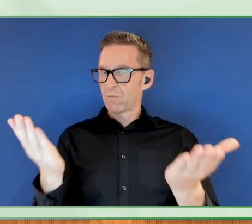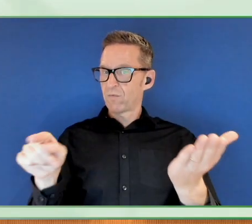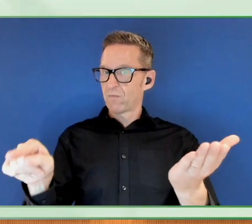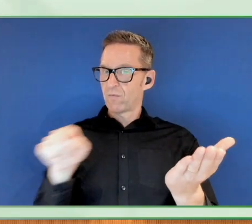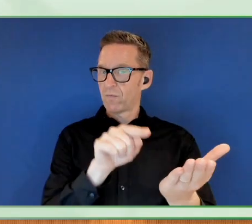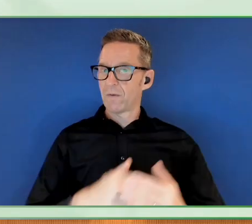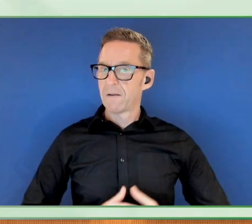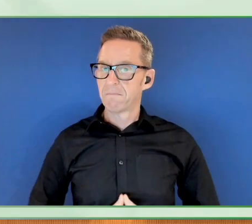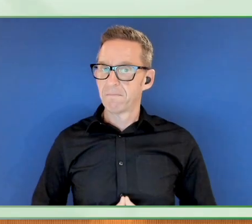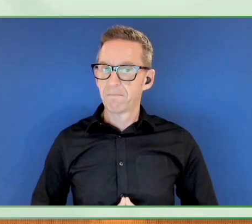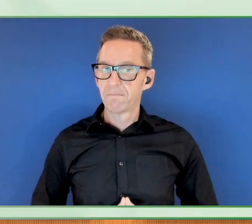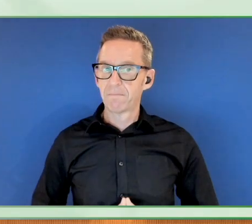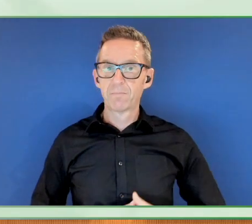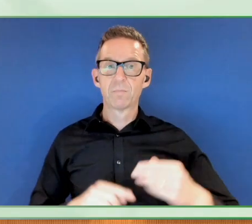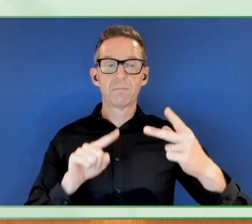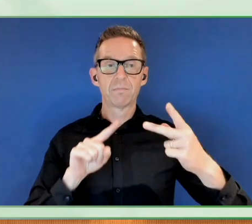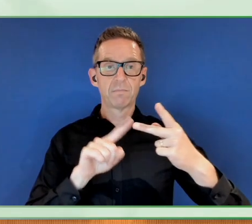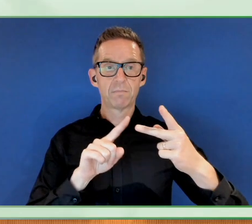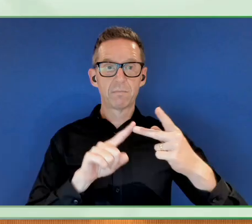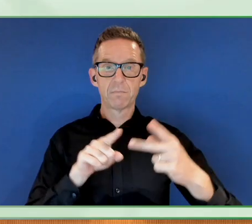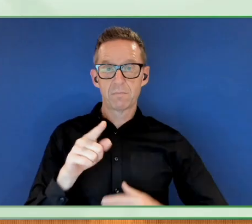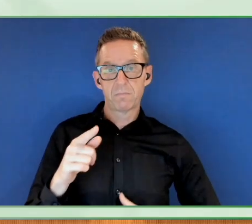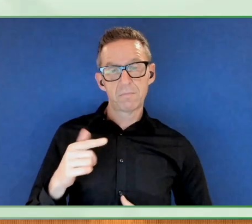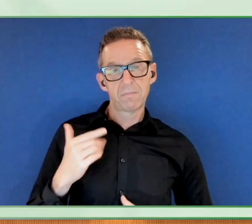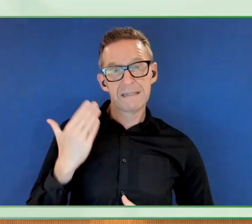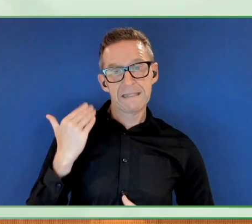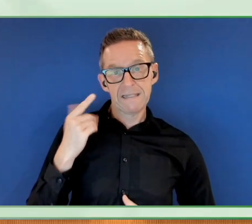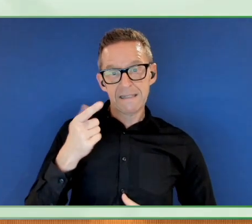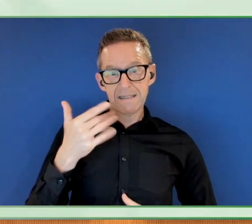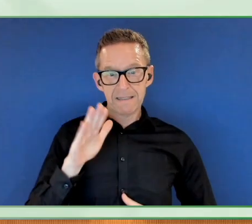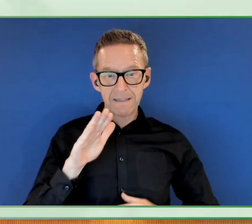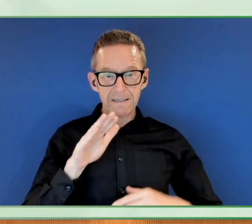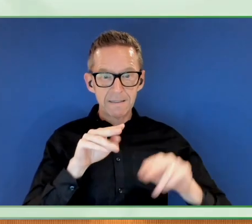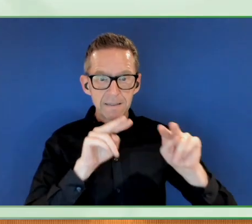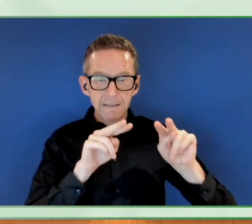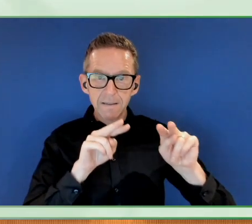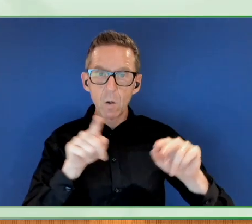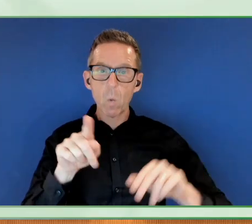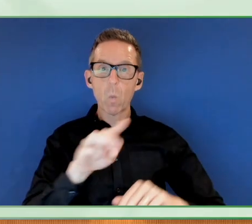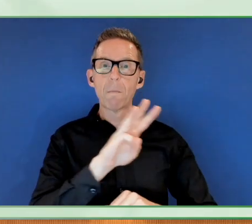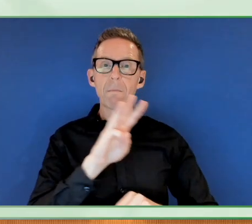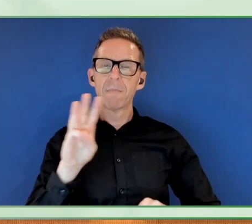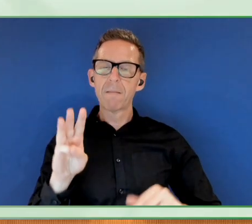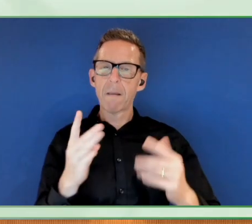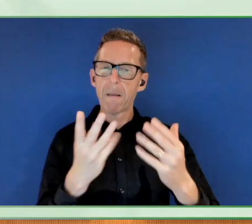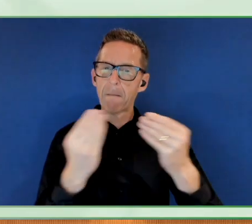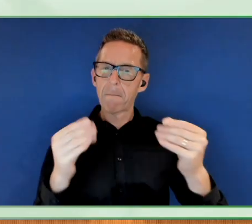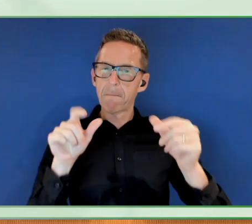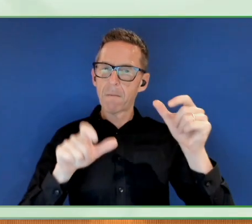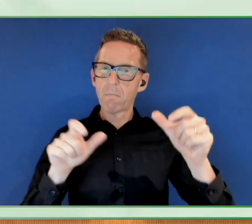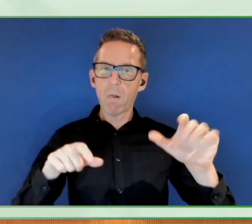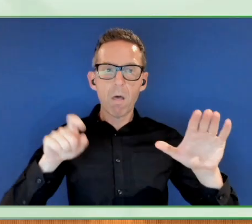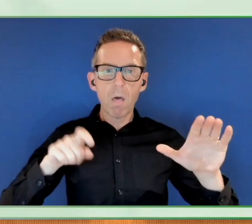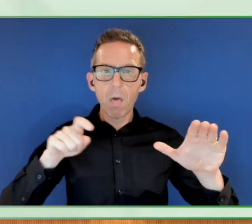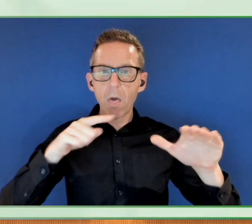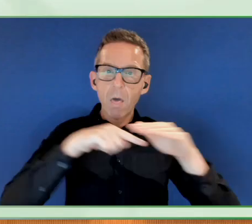you recently monitored your website's click-through rate? A lot of people don't go now to websites, they